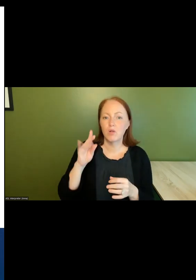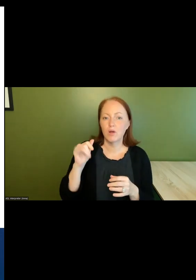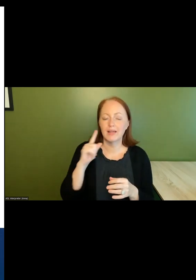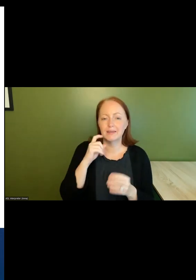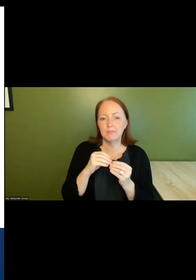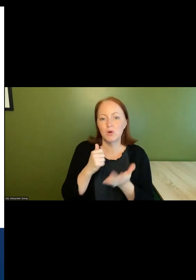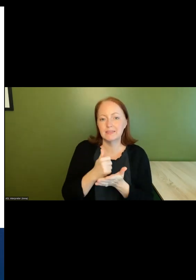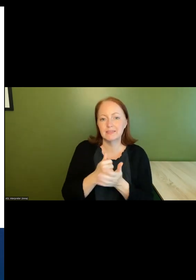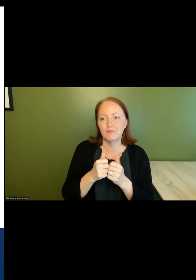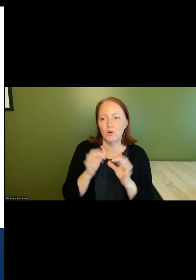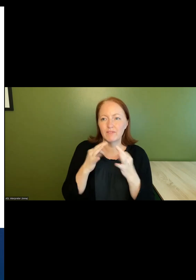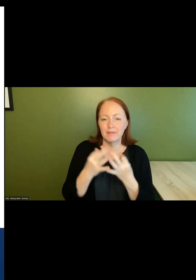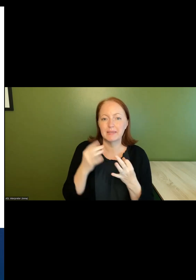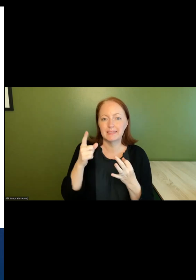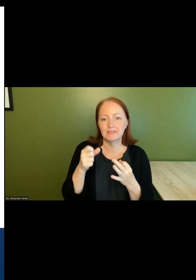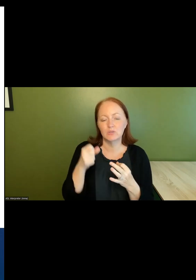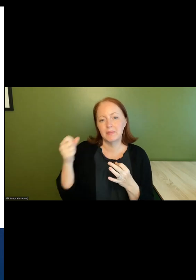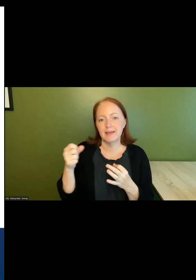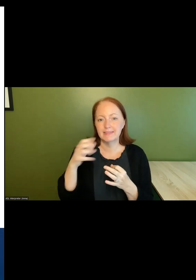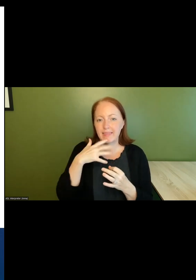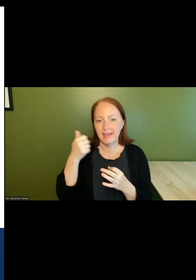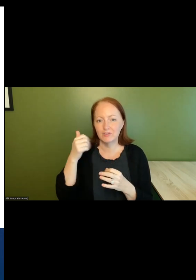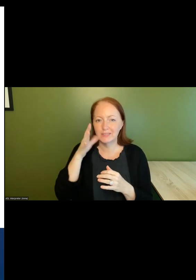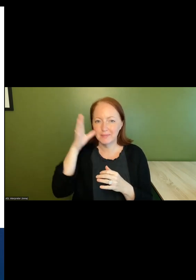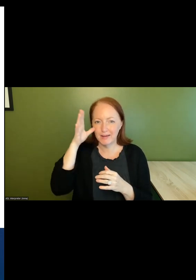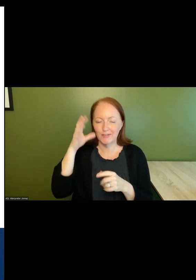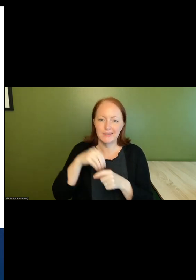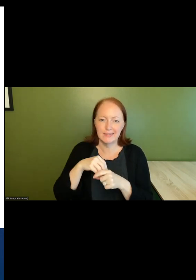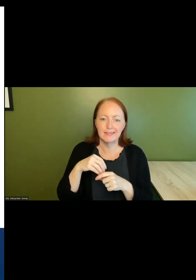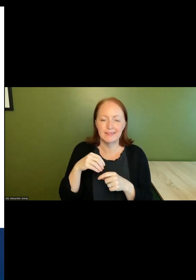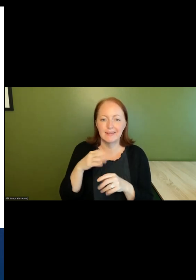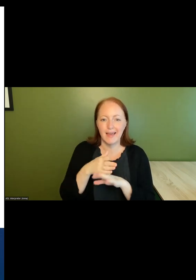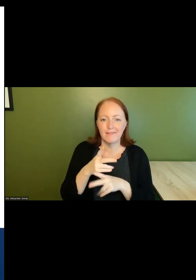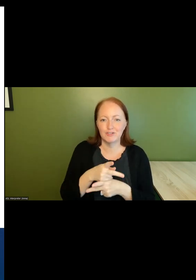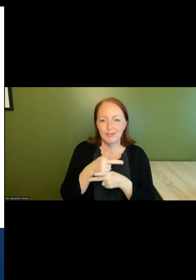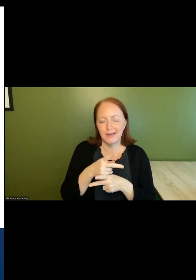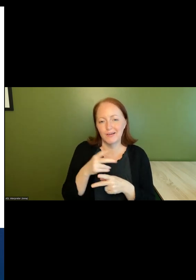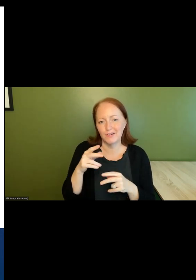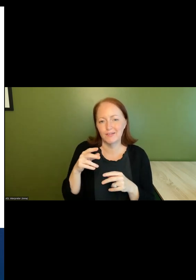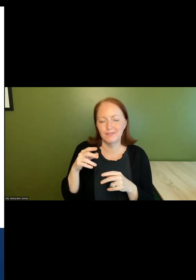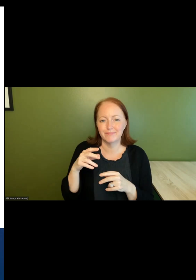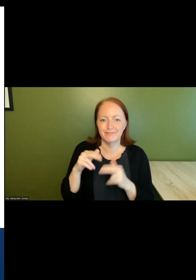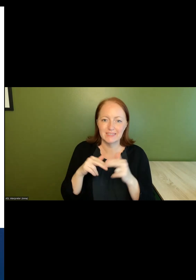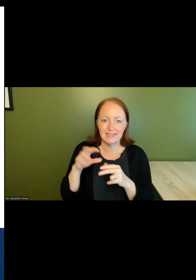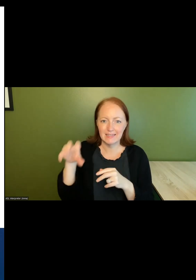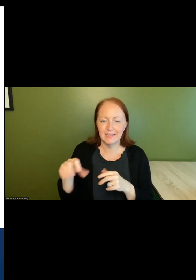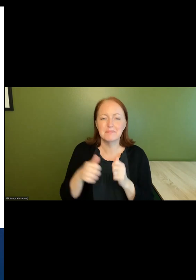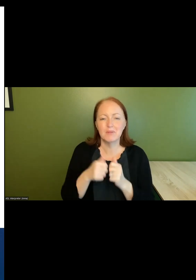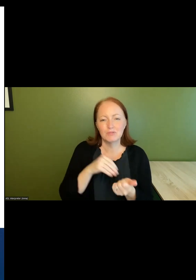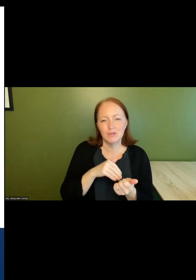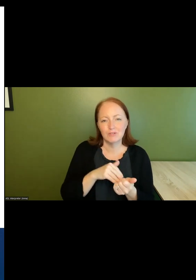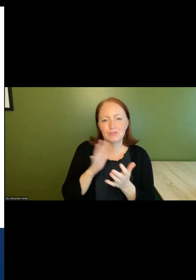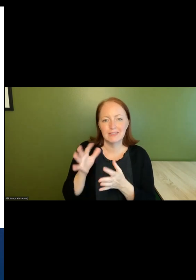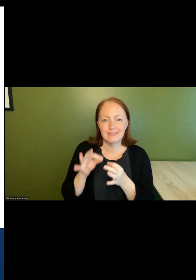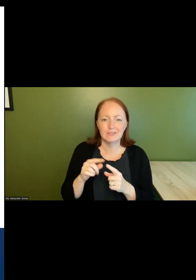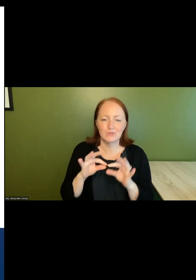for families that need to place their aging parent in a aftercare facility. Most doctors leave the decision to family